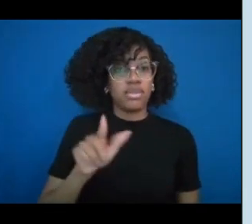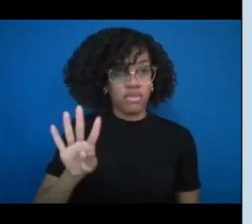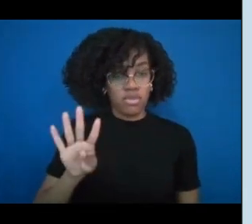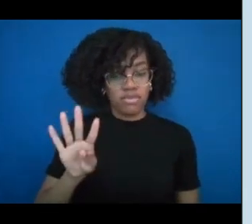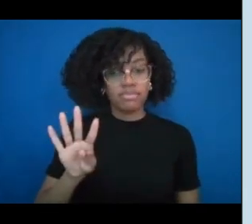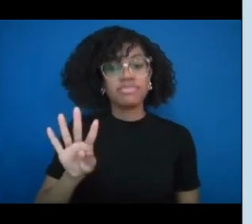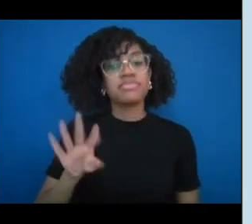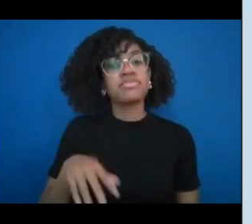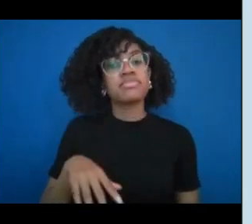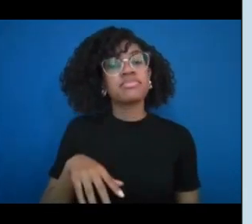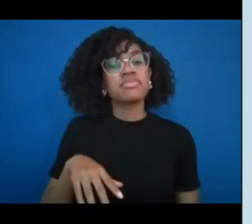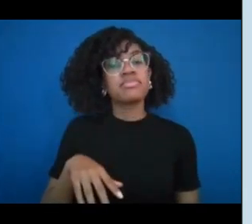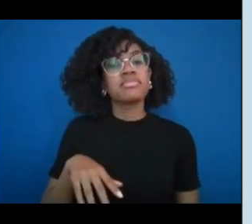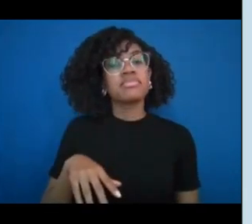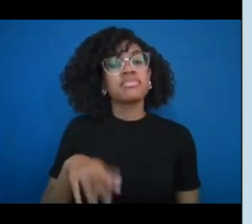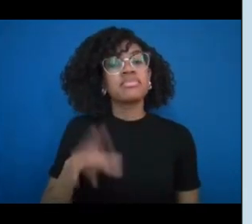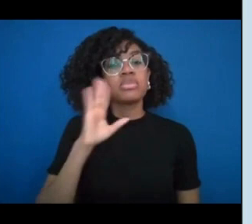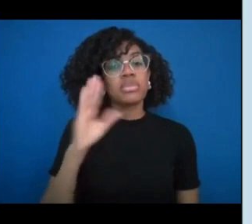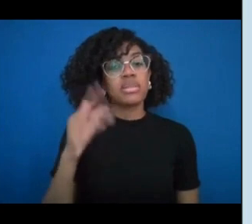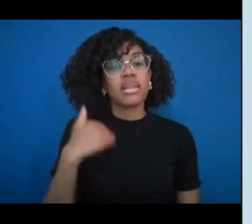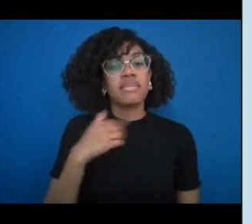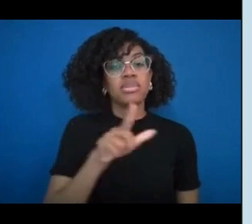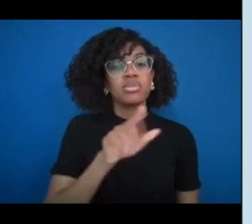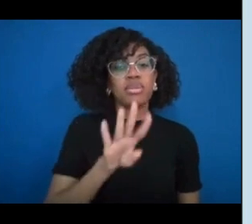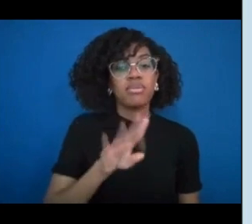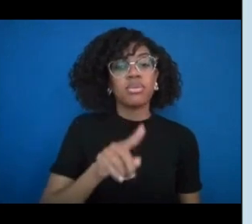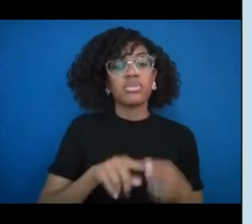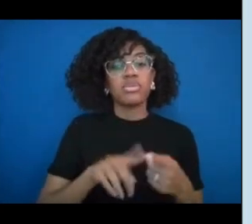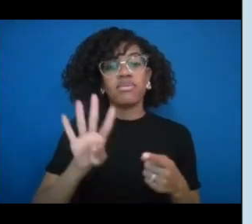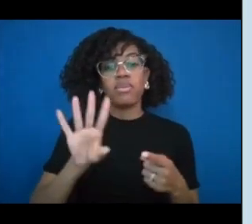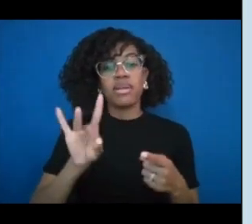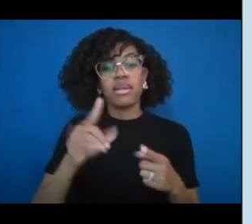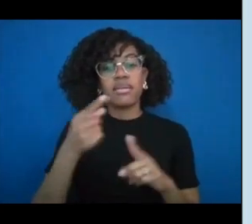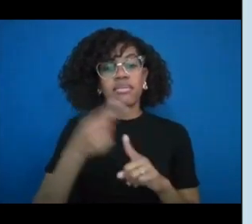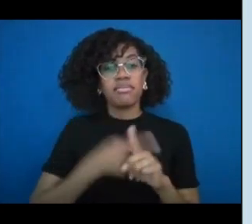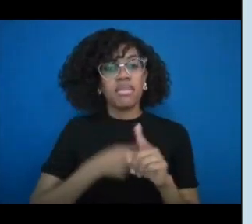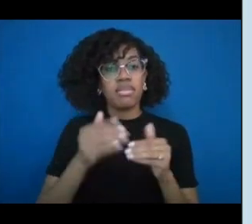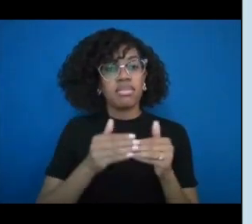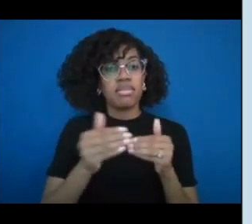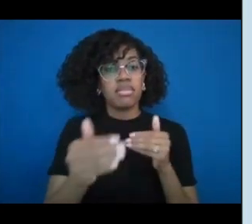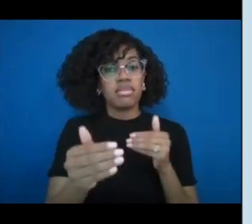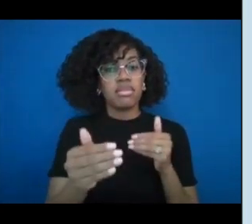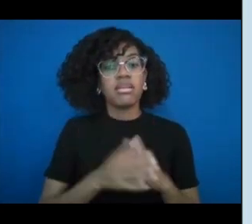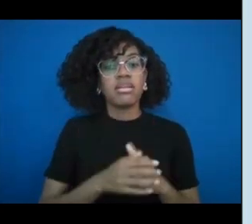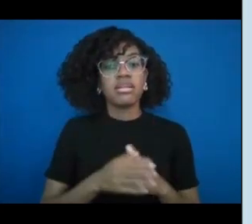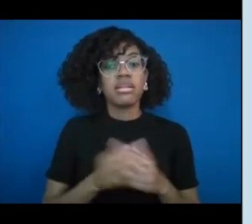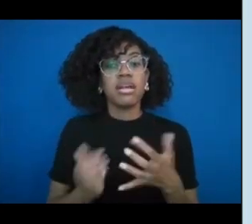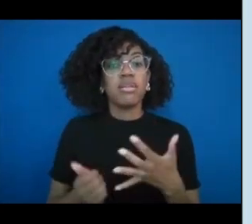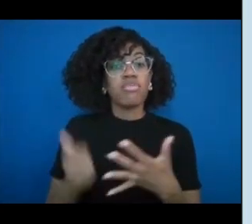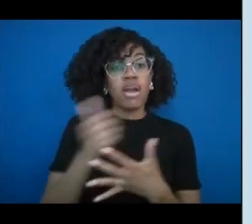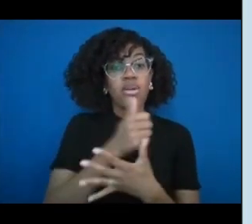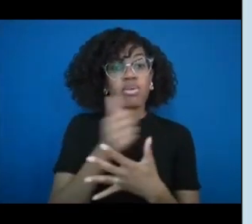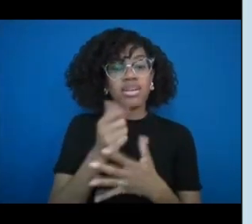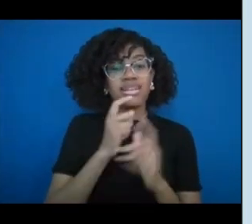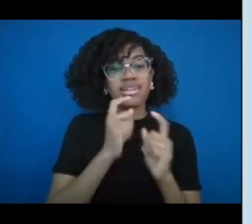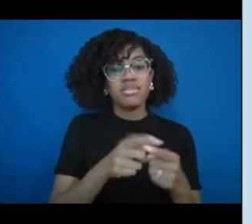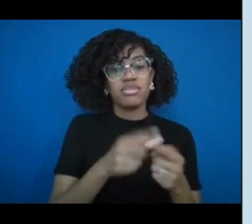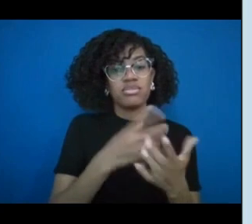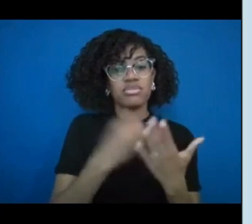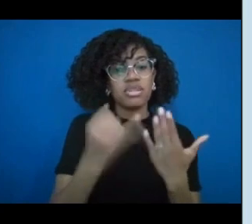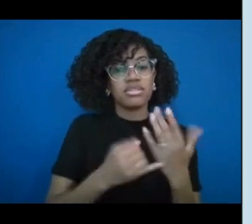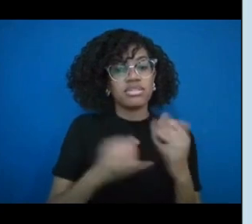They will have a 24 to 48 month duration, and priority will be given to projects that can start placing